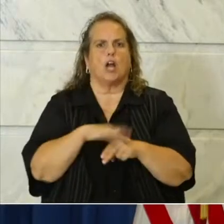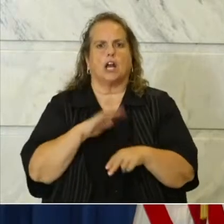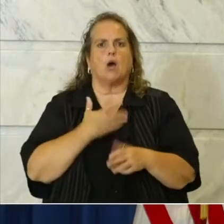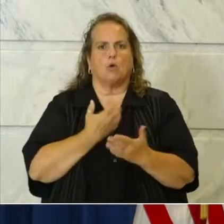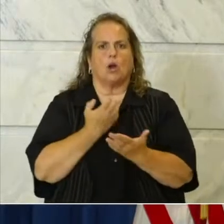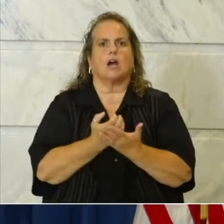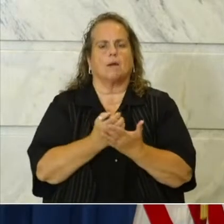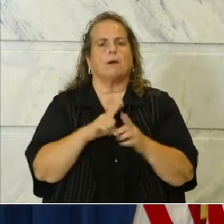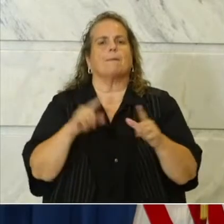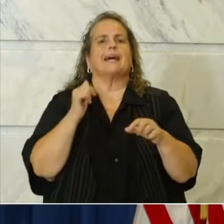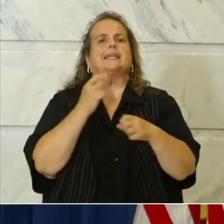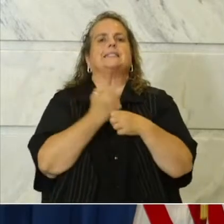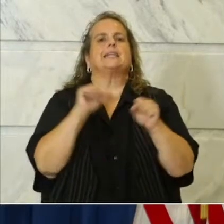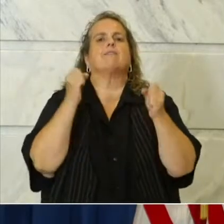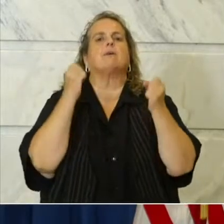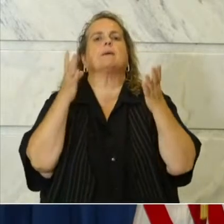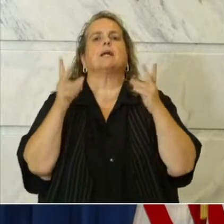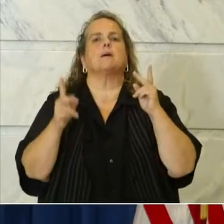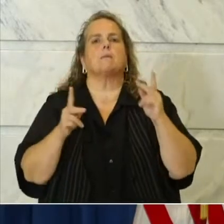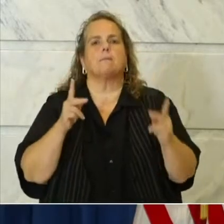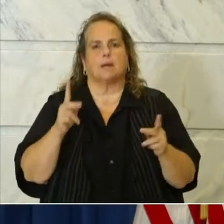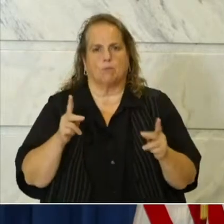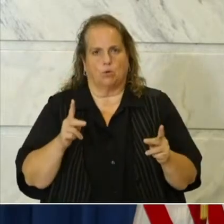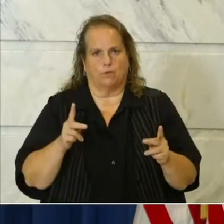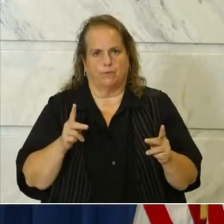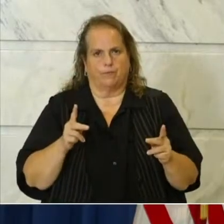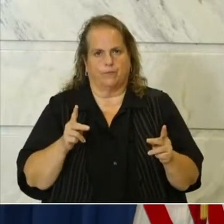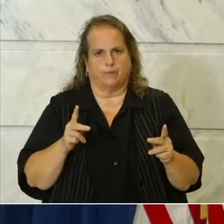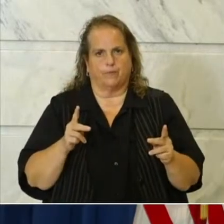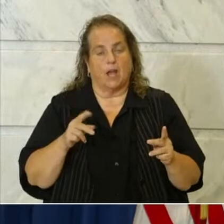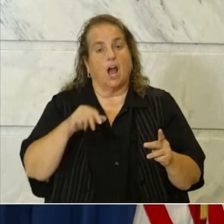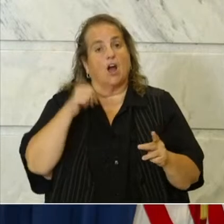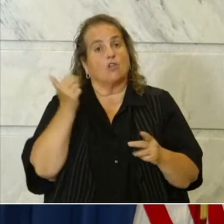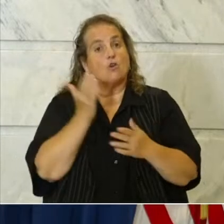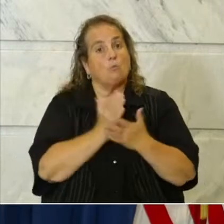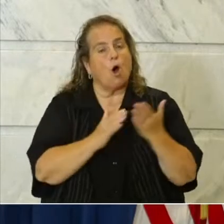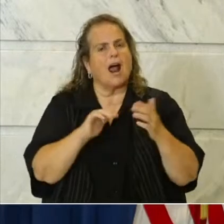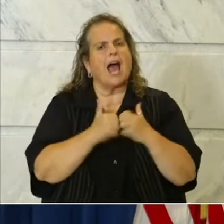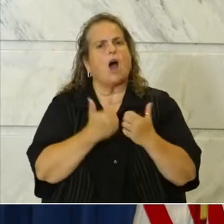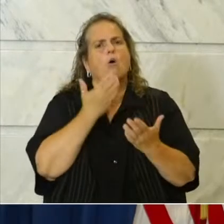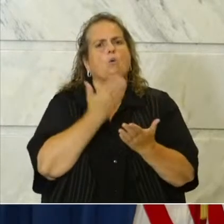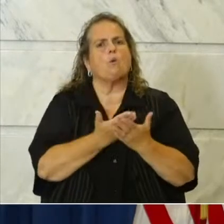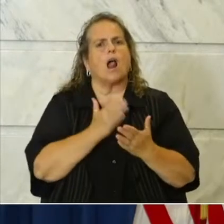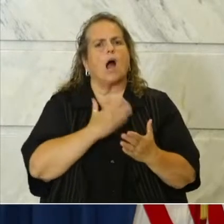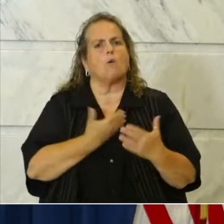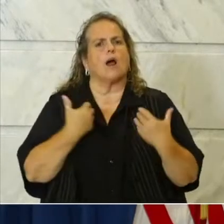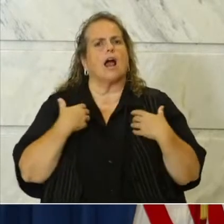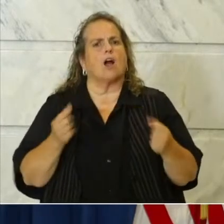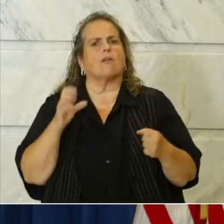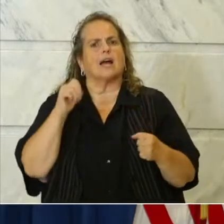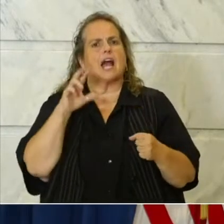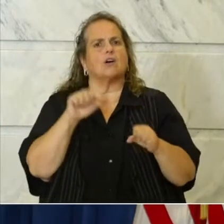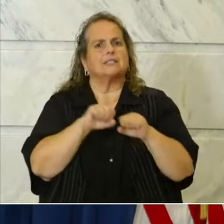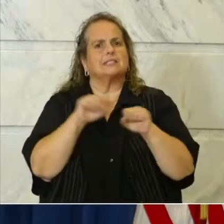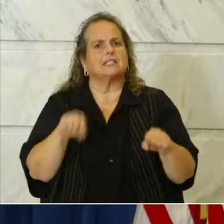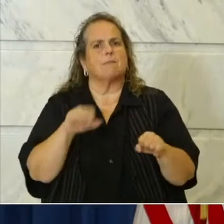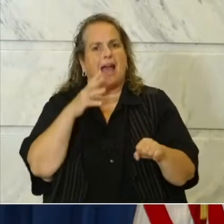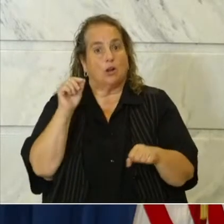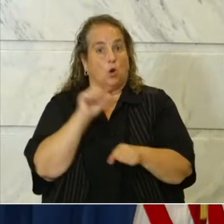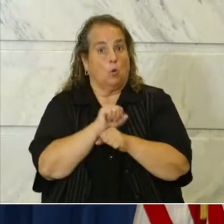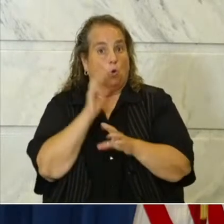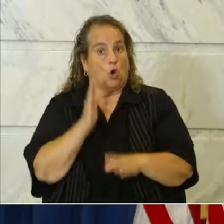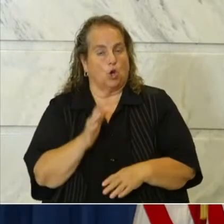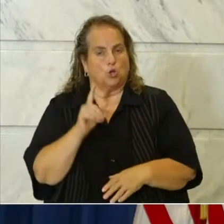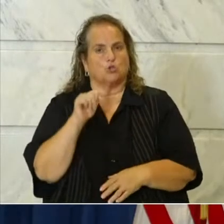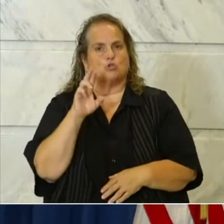lives and stopped a very dangerous escalation. The other piece is how well our healthcare systems and workers have